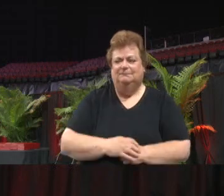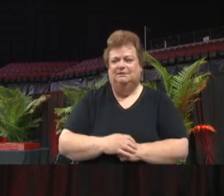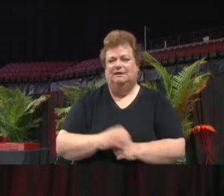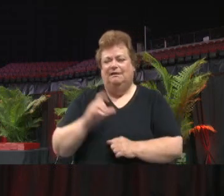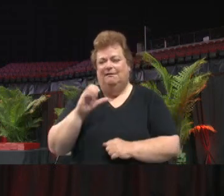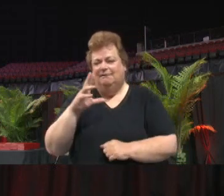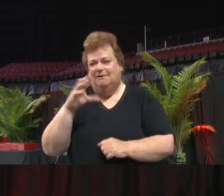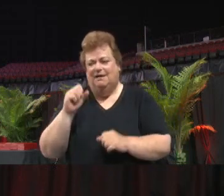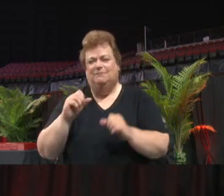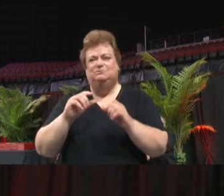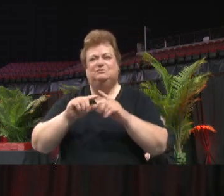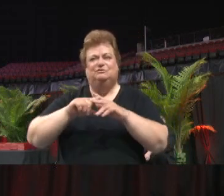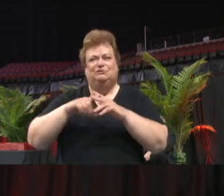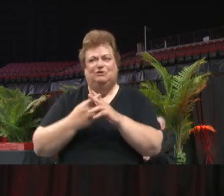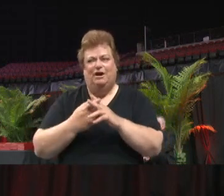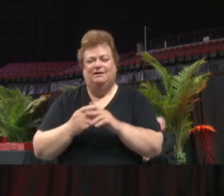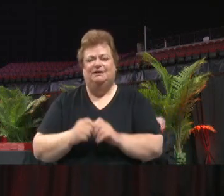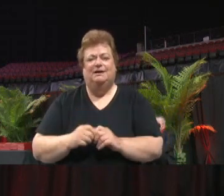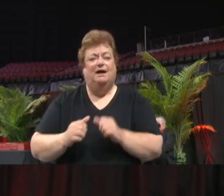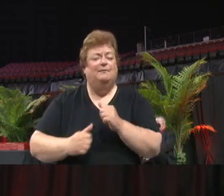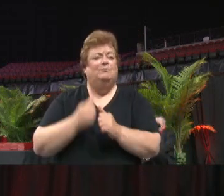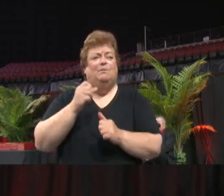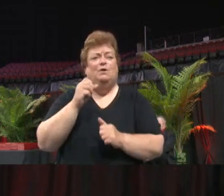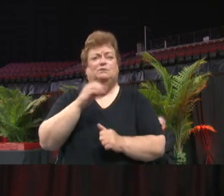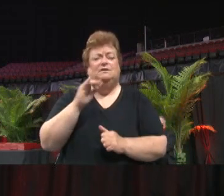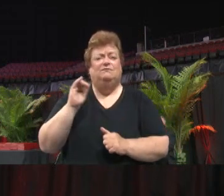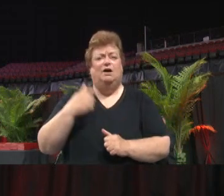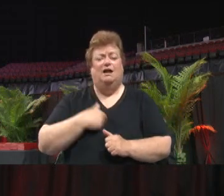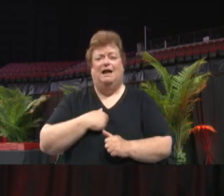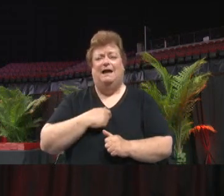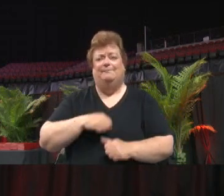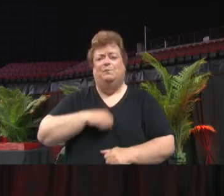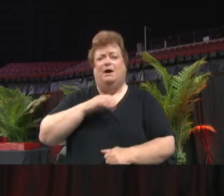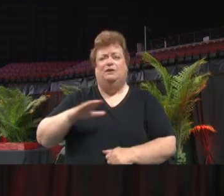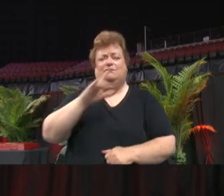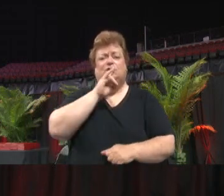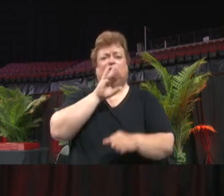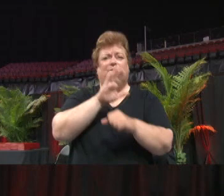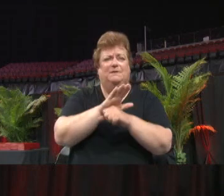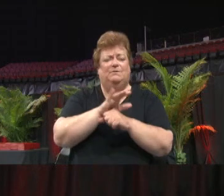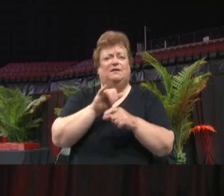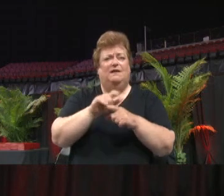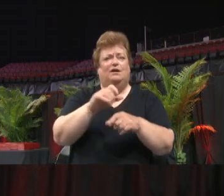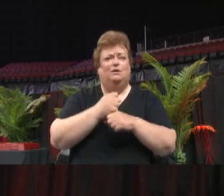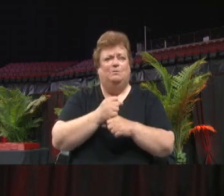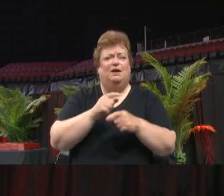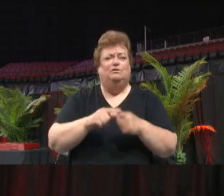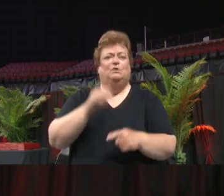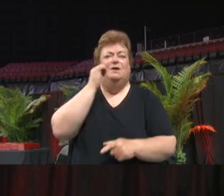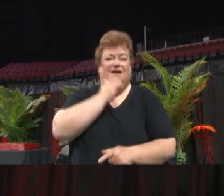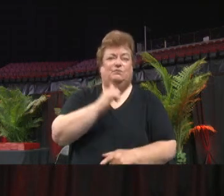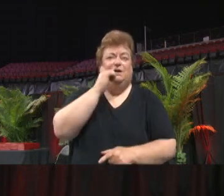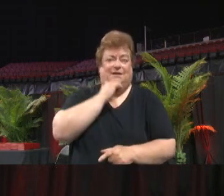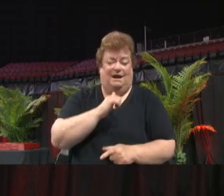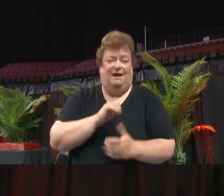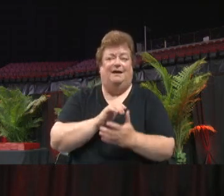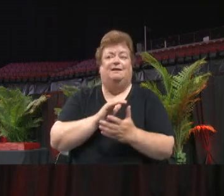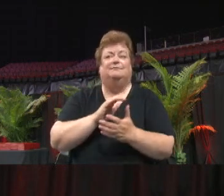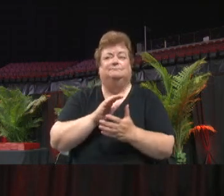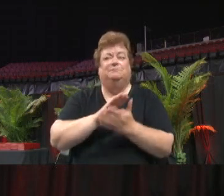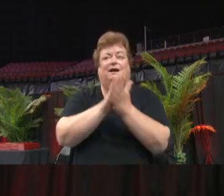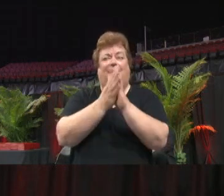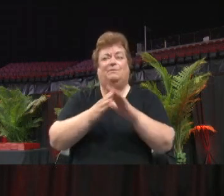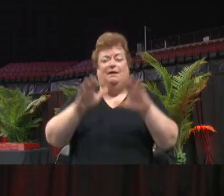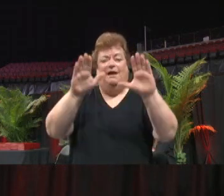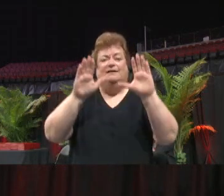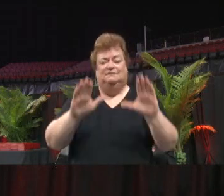started, but most of all, I'm proud of the commitment that you have made to everyday excellence. The class of